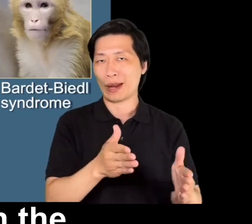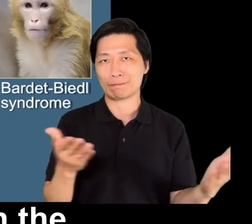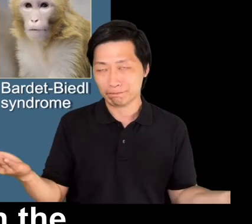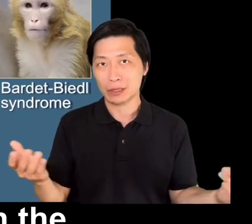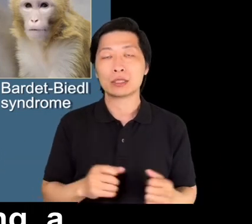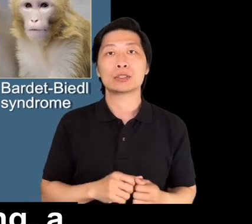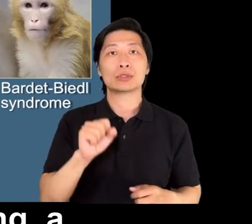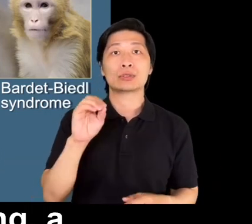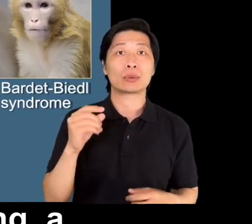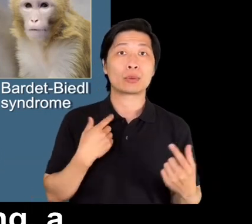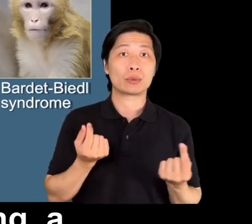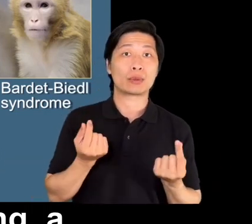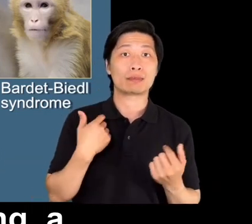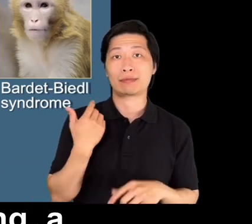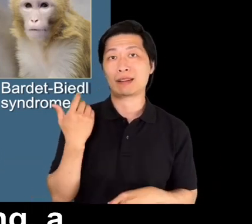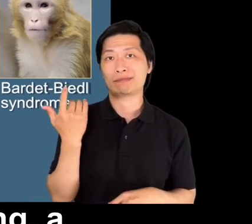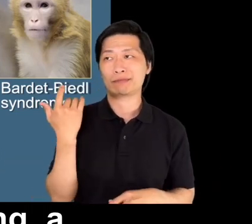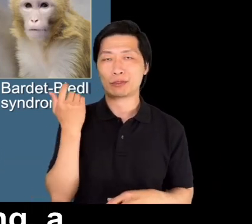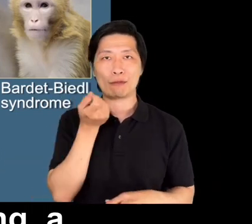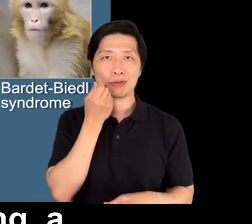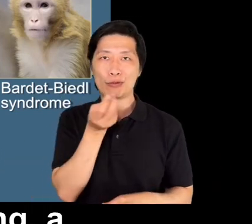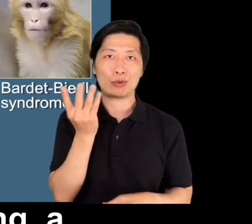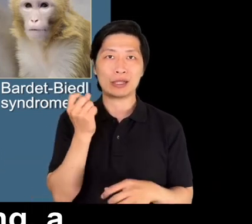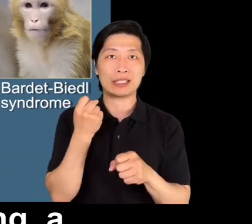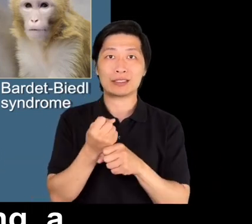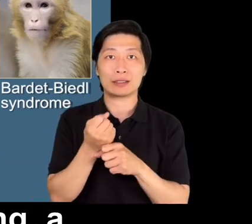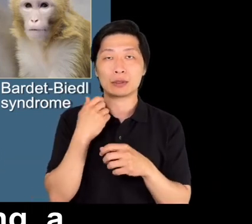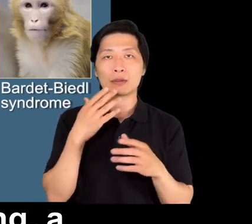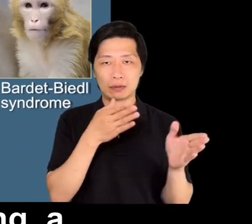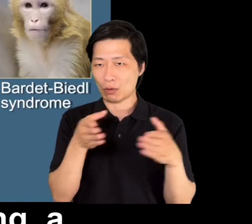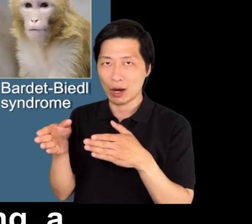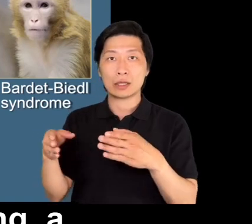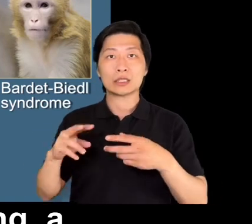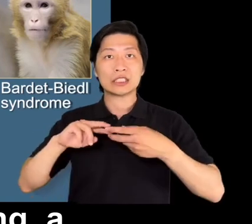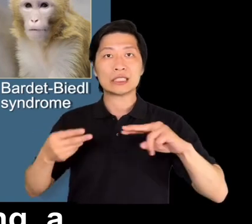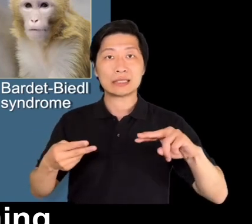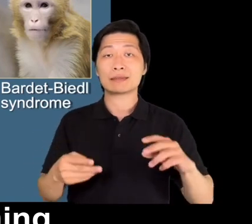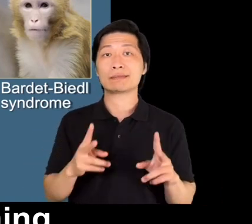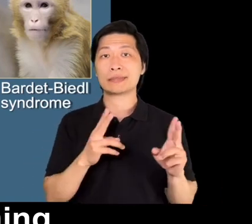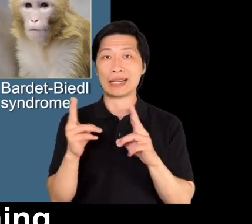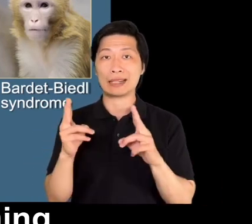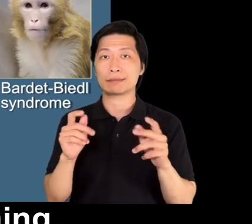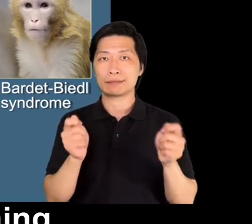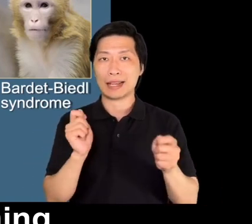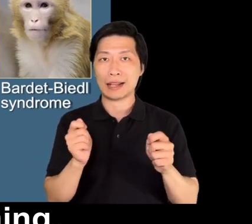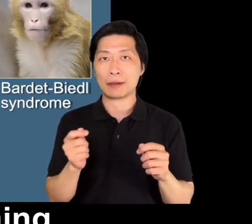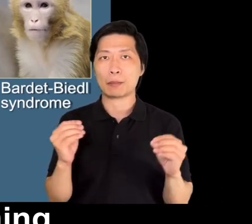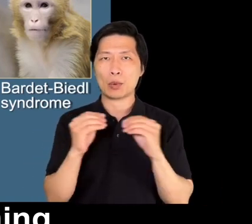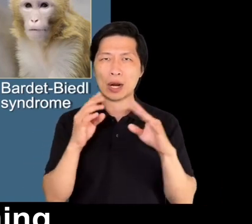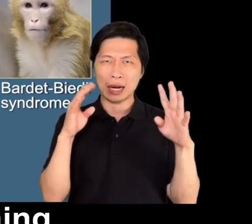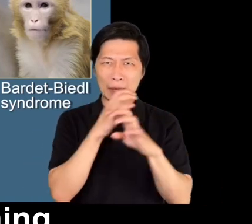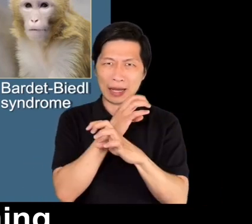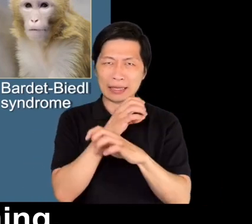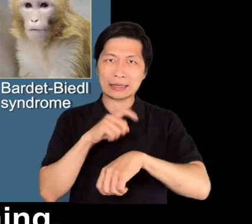much more complex, time-consuming, expensive approach. So it's appropriate particularly